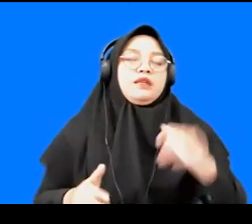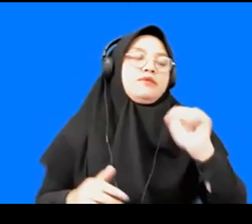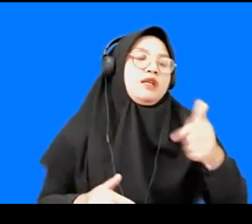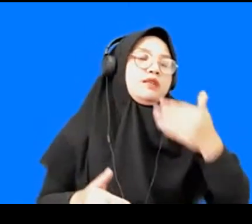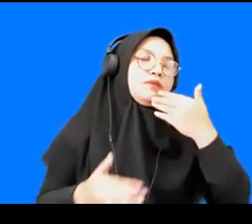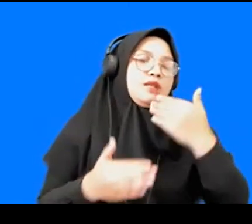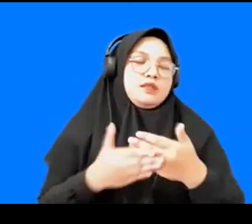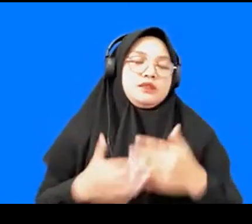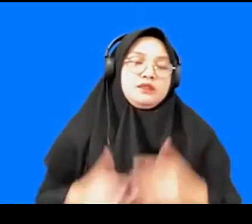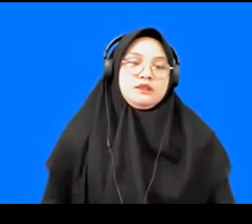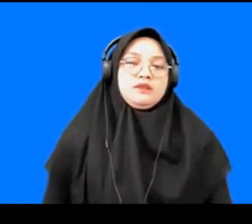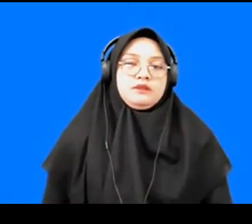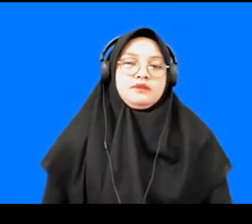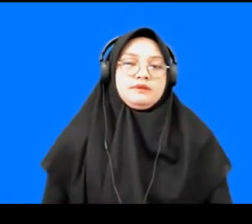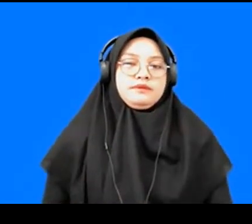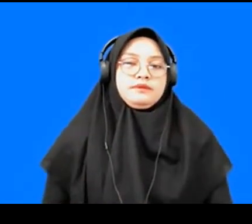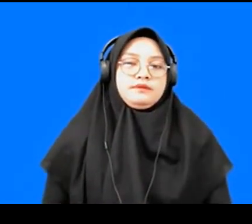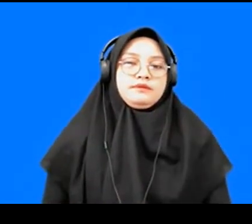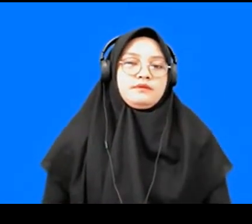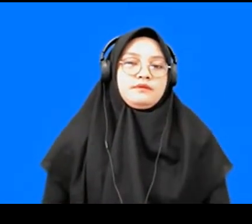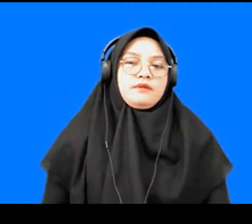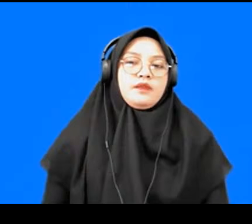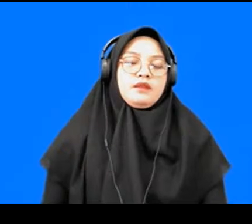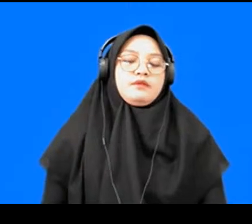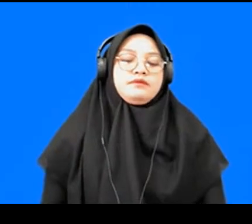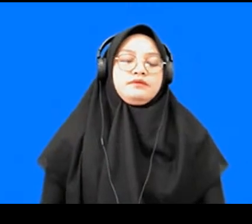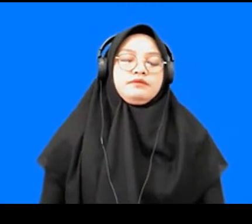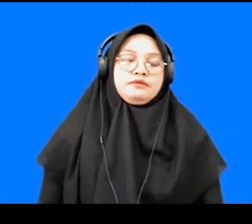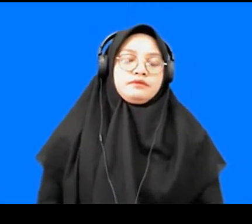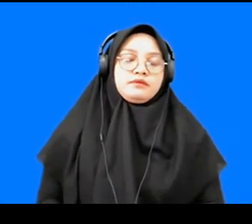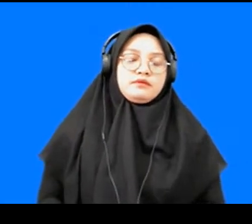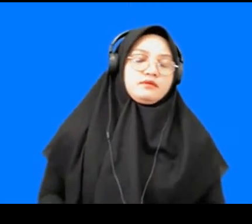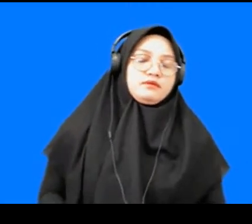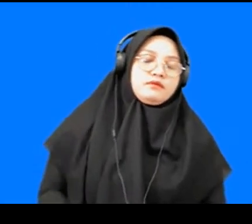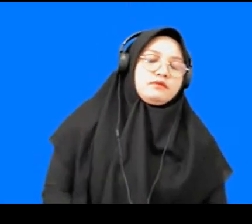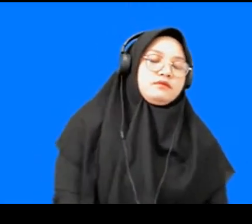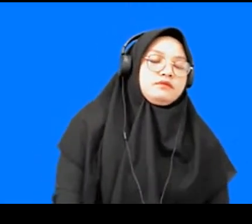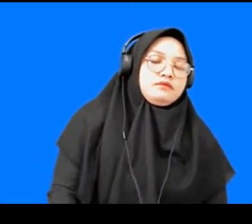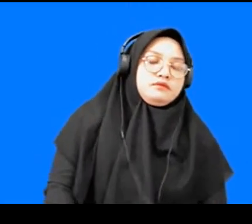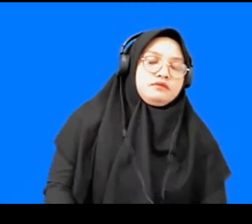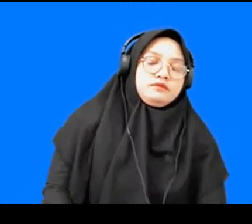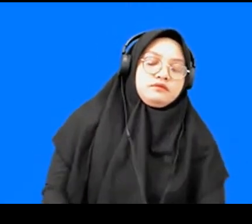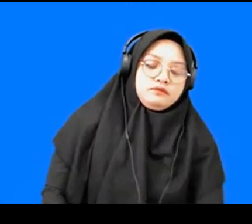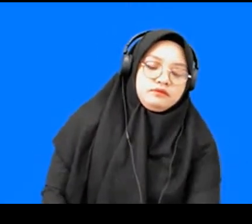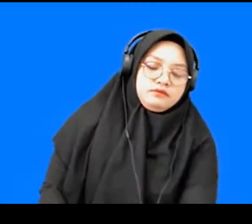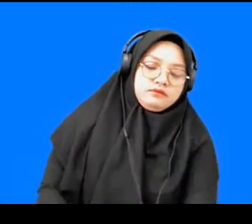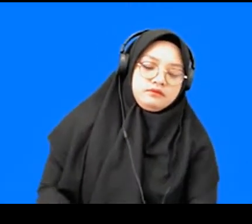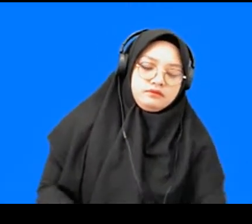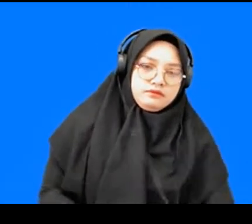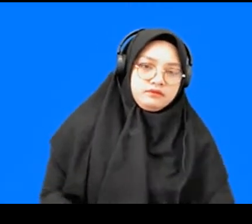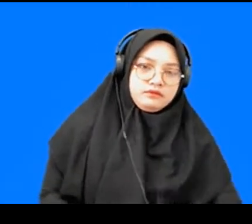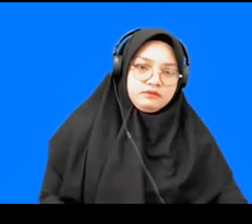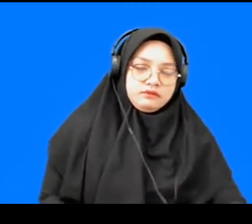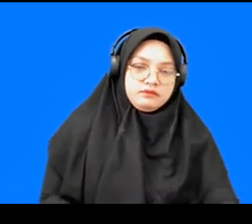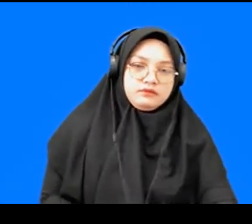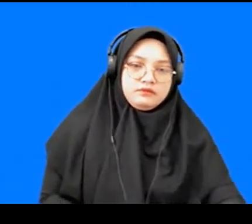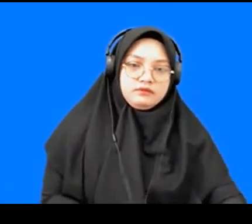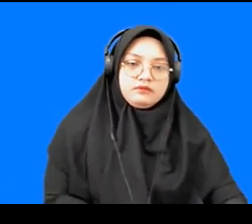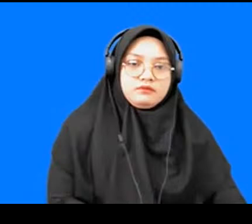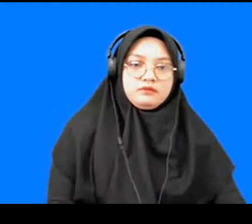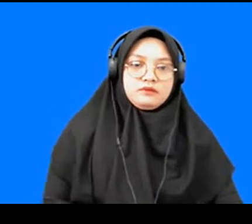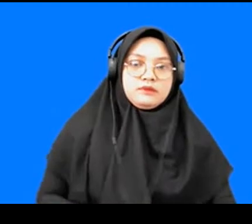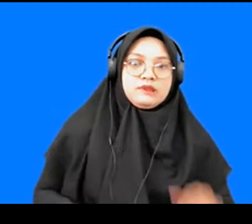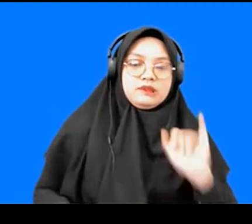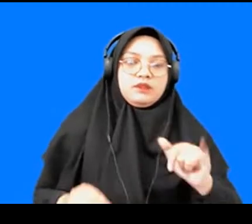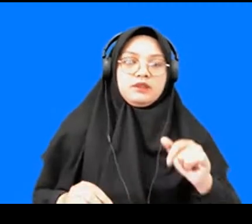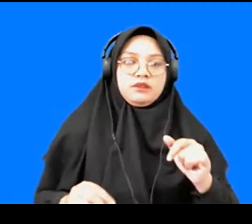Yeah, as a nation state, governments play a role as an administrator. That's why the Barack Obama never say in my government. He always